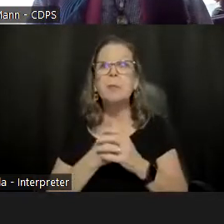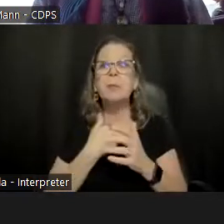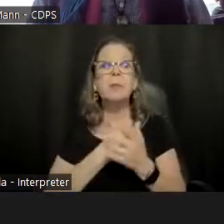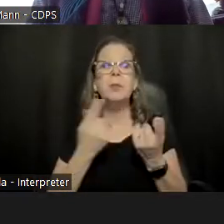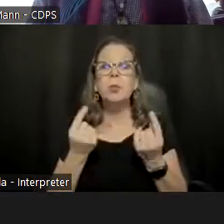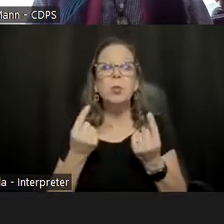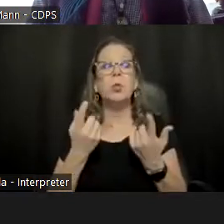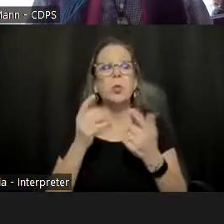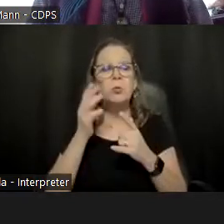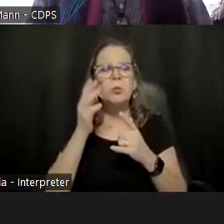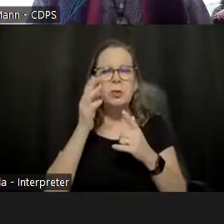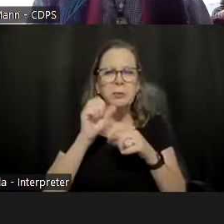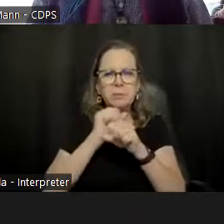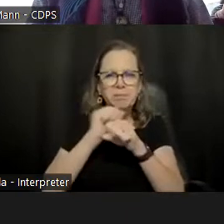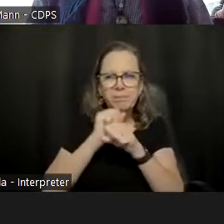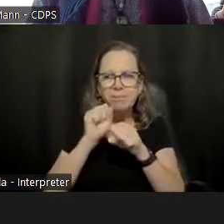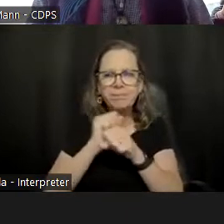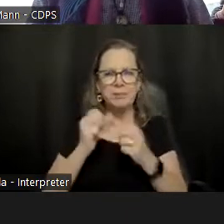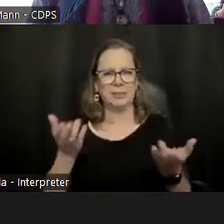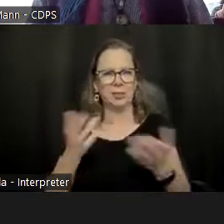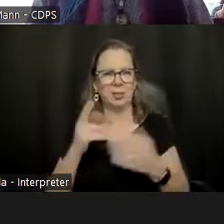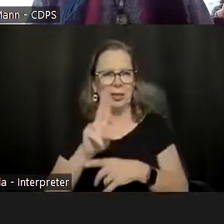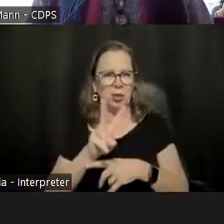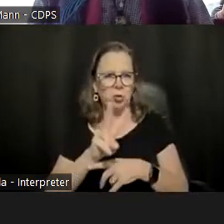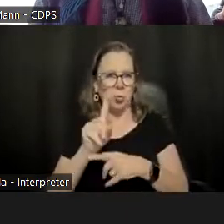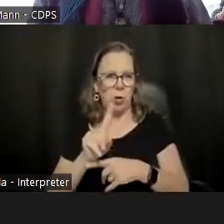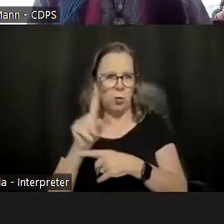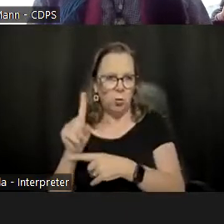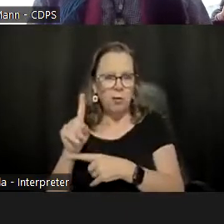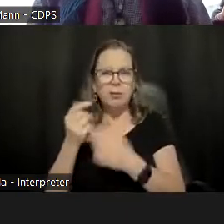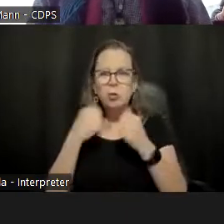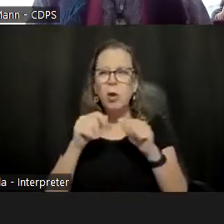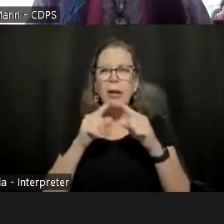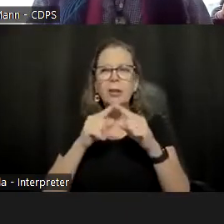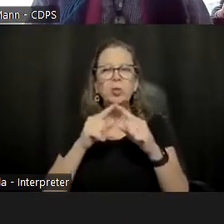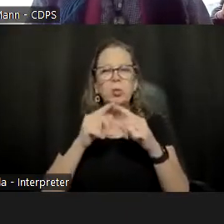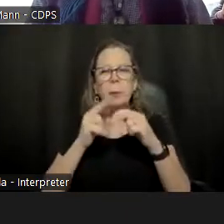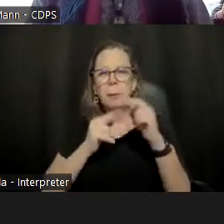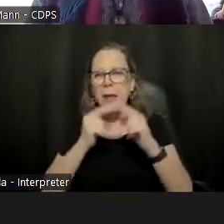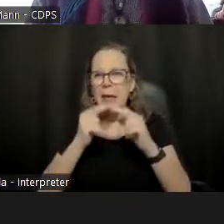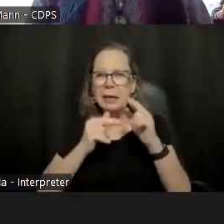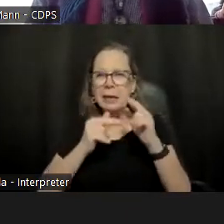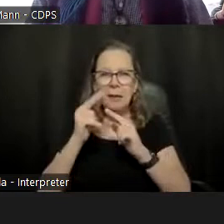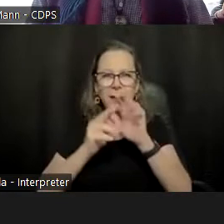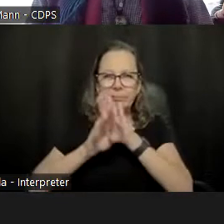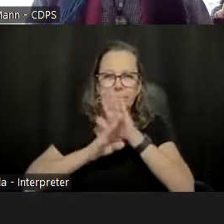on a few things at 211, so we're really trying to build out our disaster response team